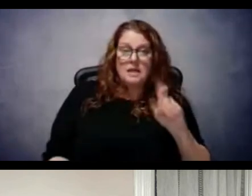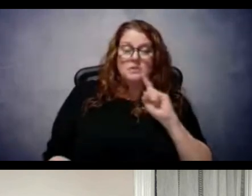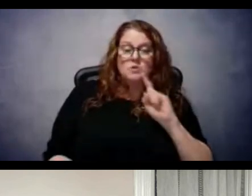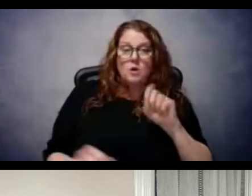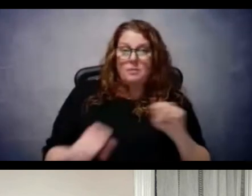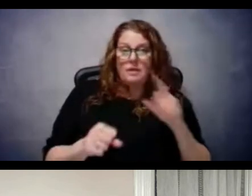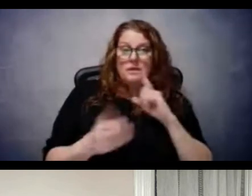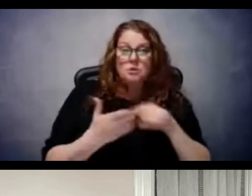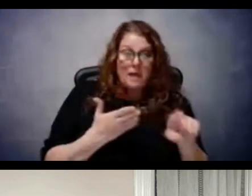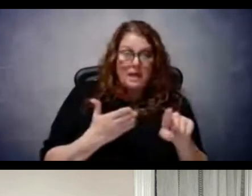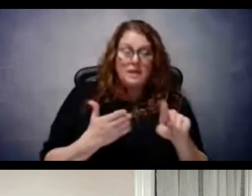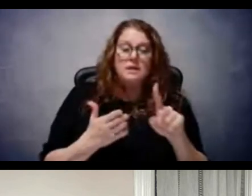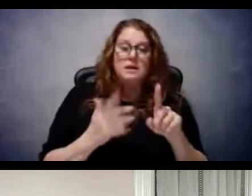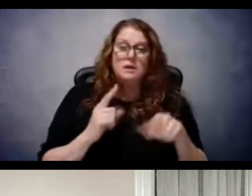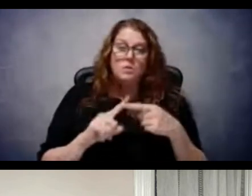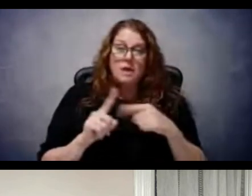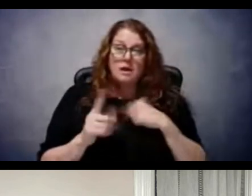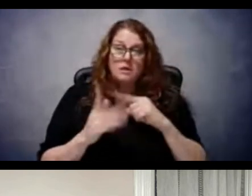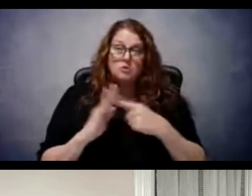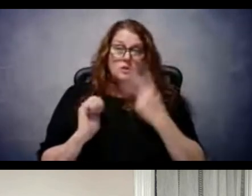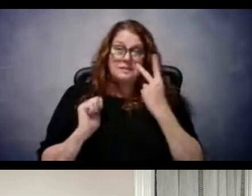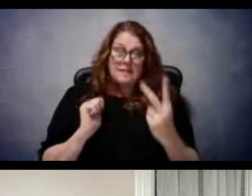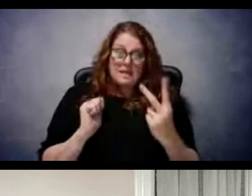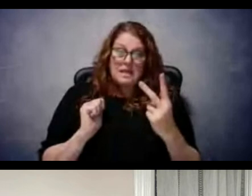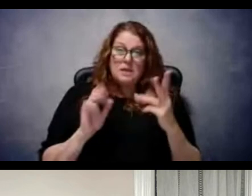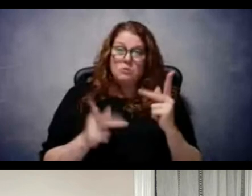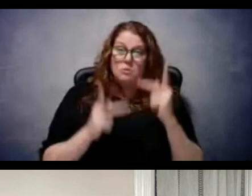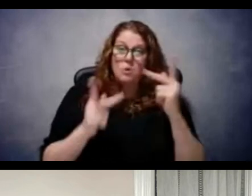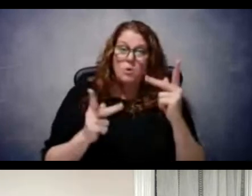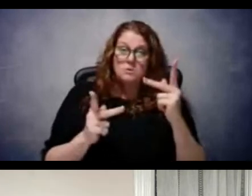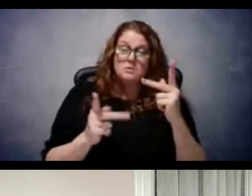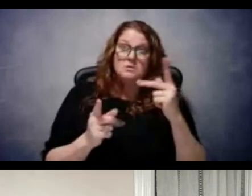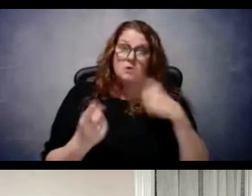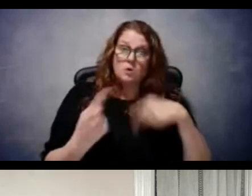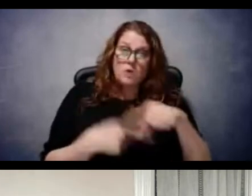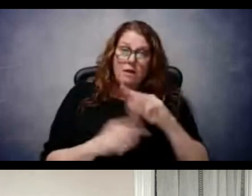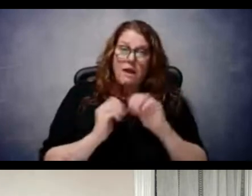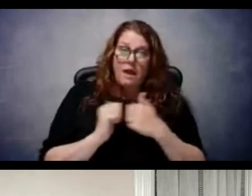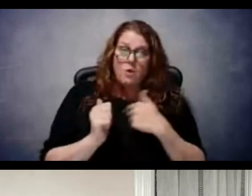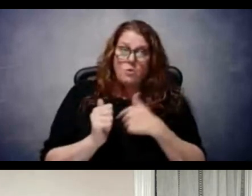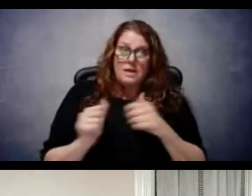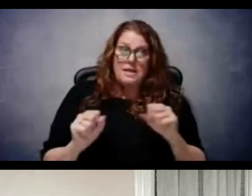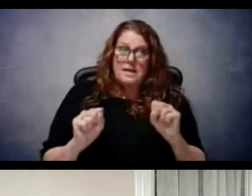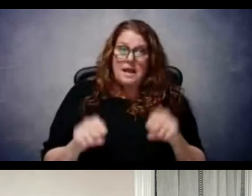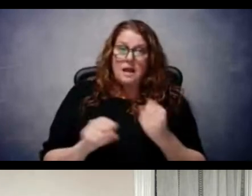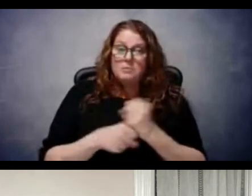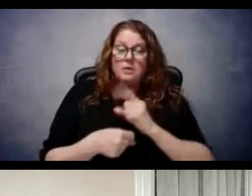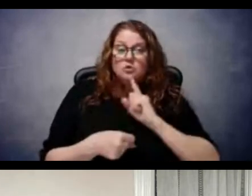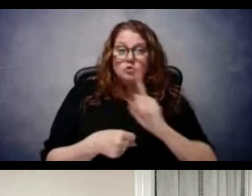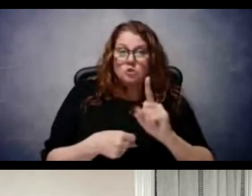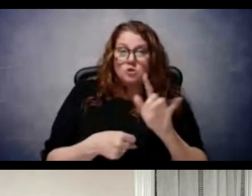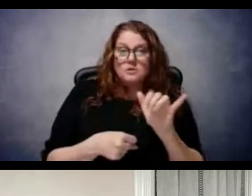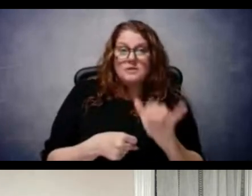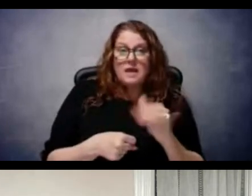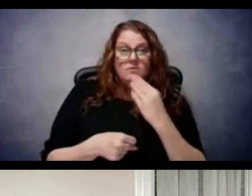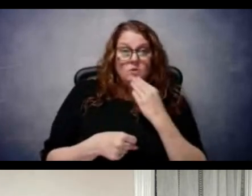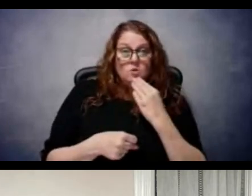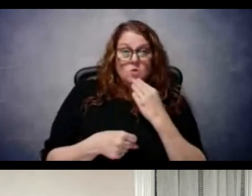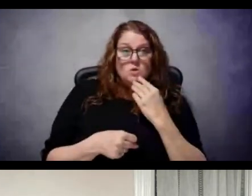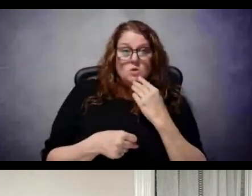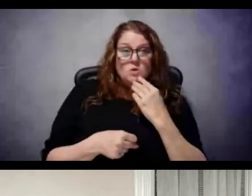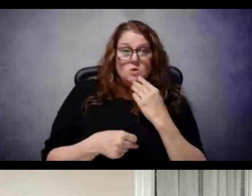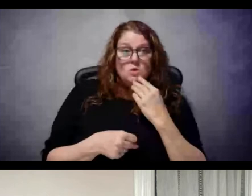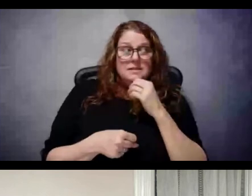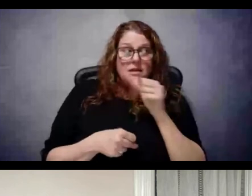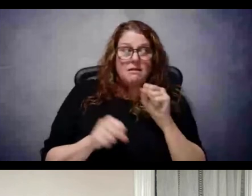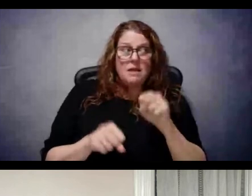right? When I start seeing proposals around how we can make sure that food isn't able to be thrown